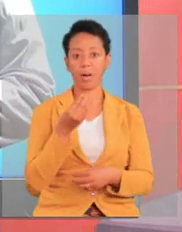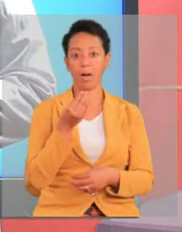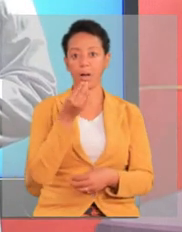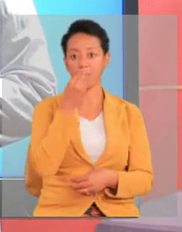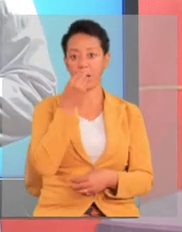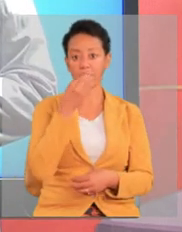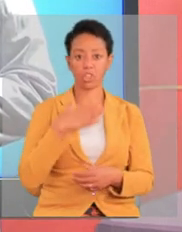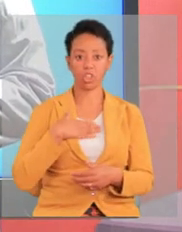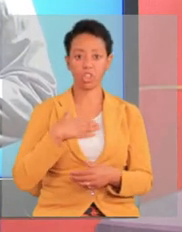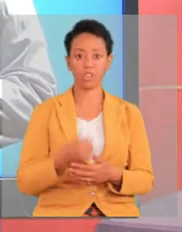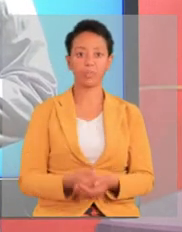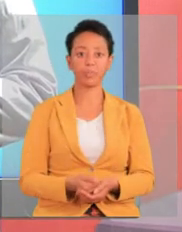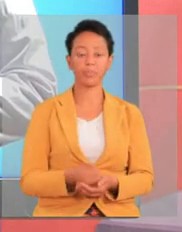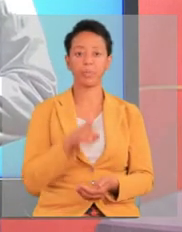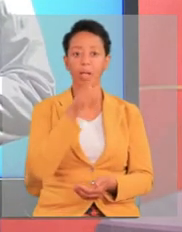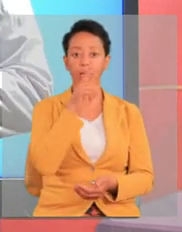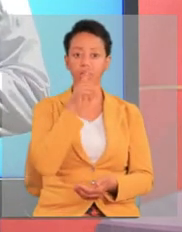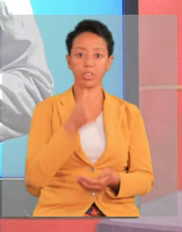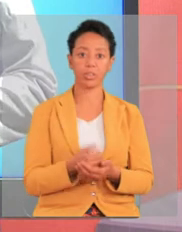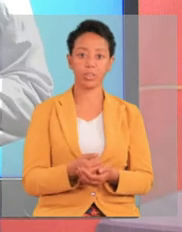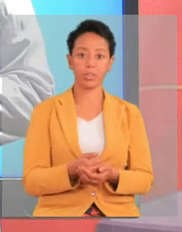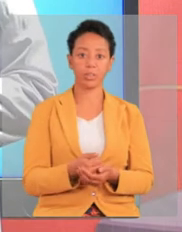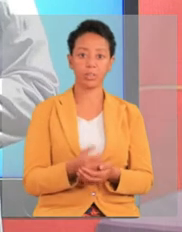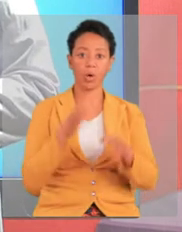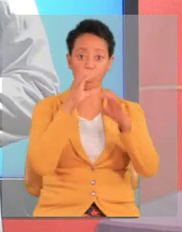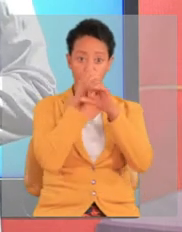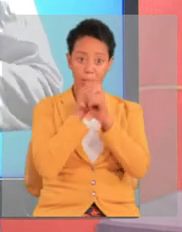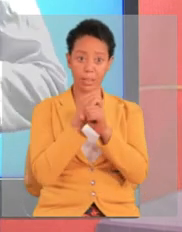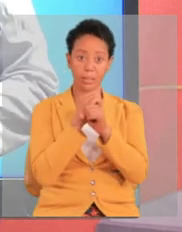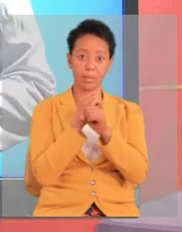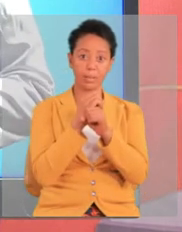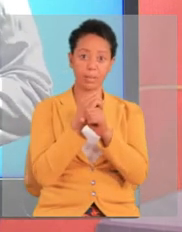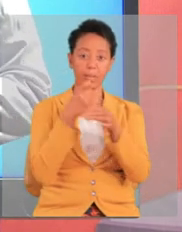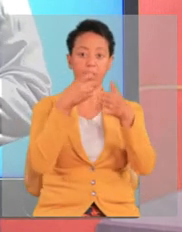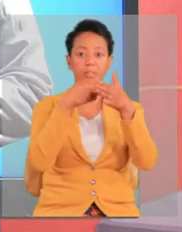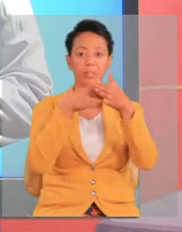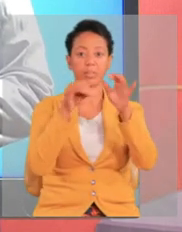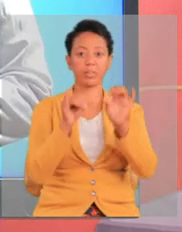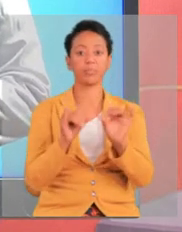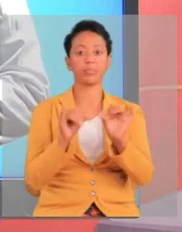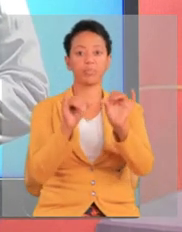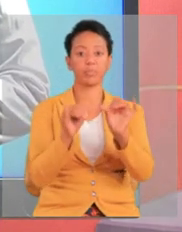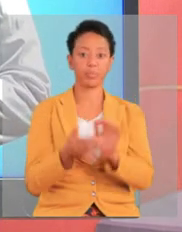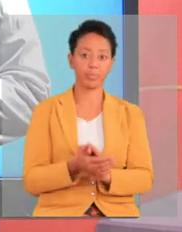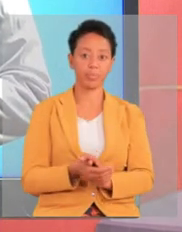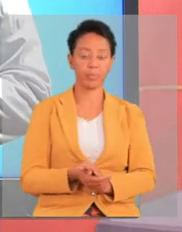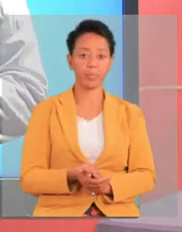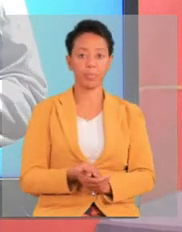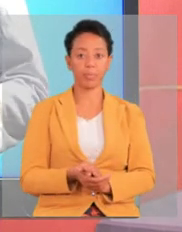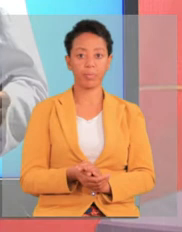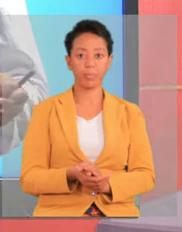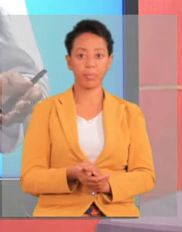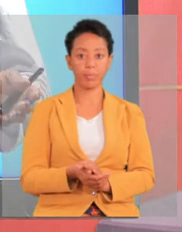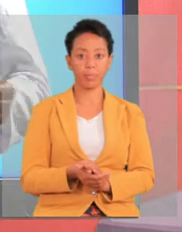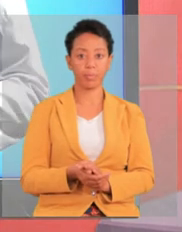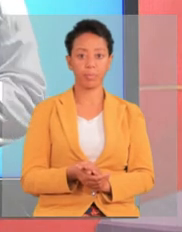lunch. You see? It's already completed. The effect is still now exists. In what